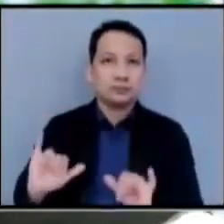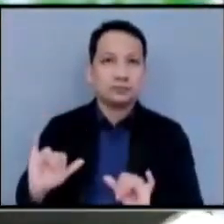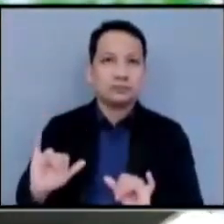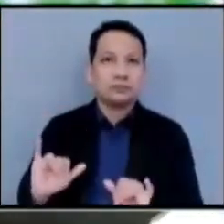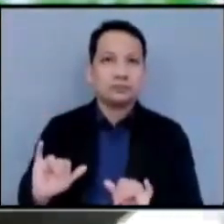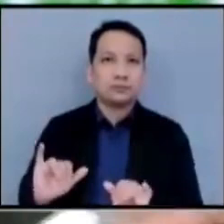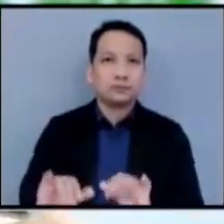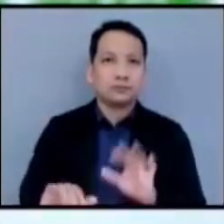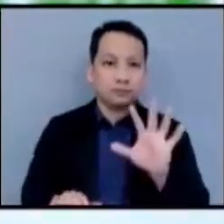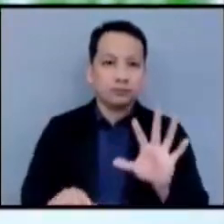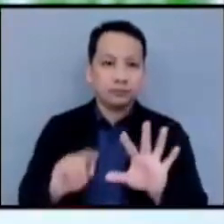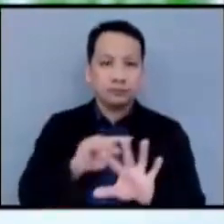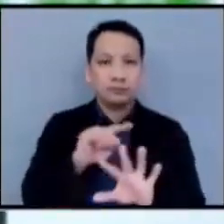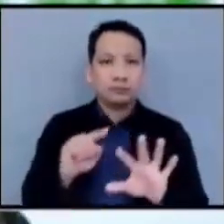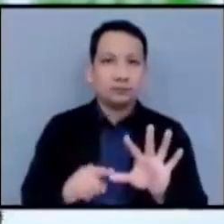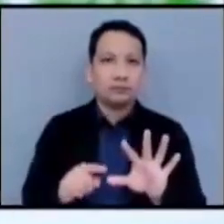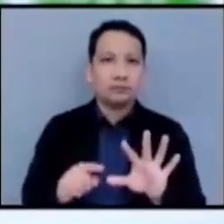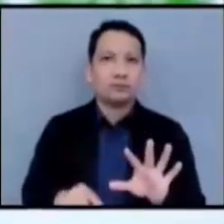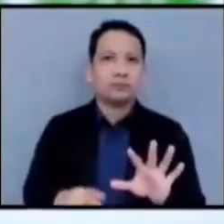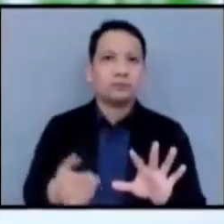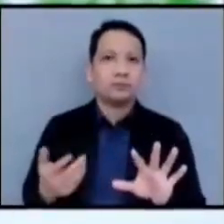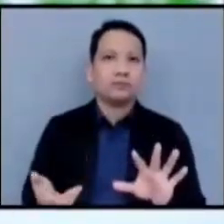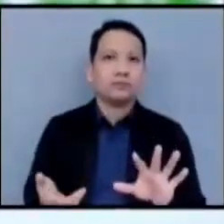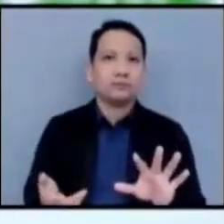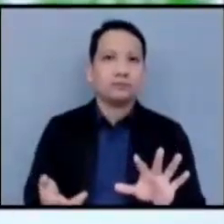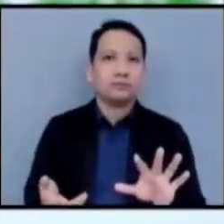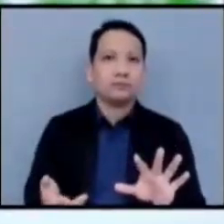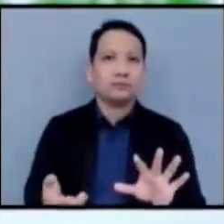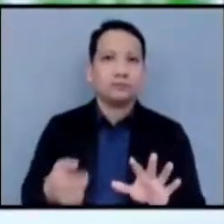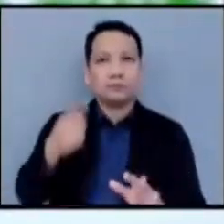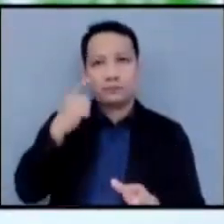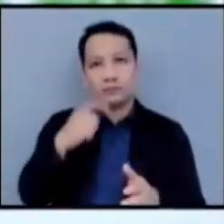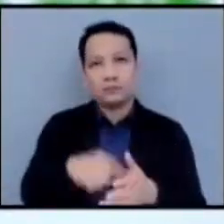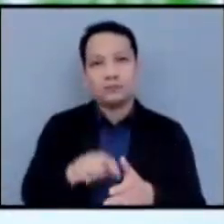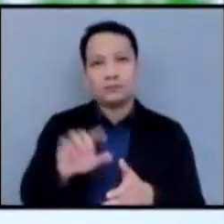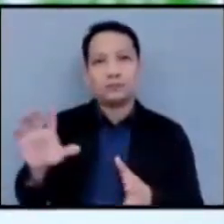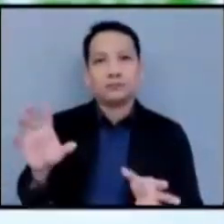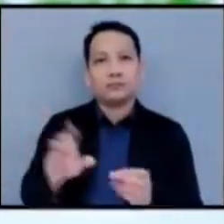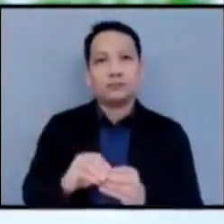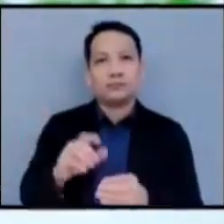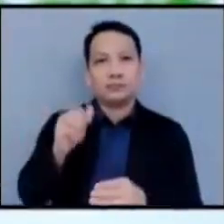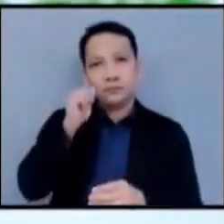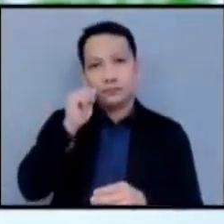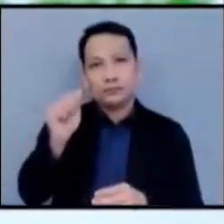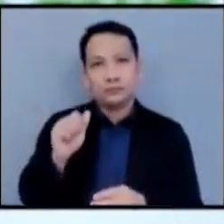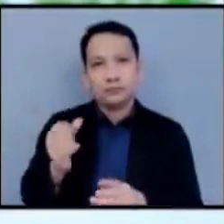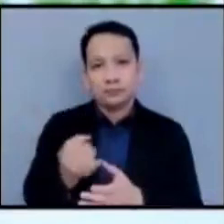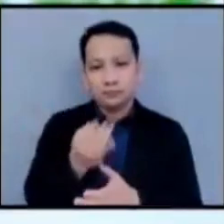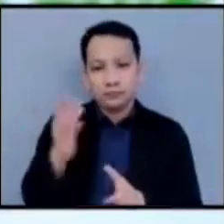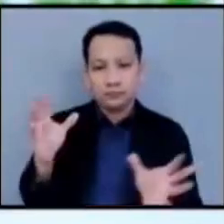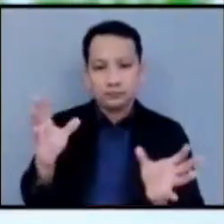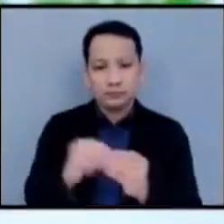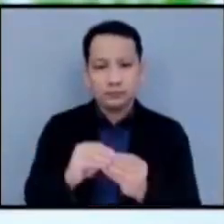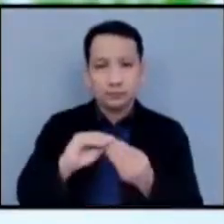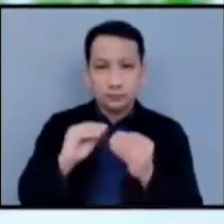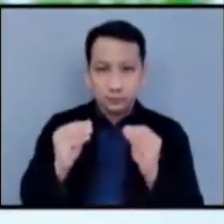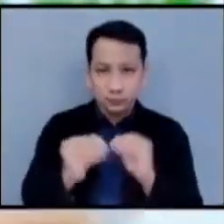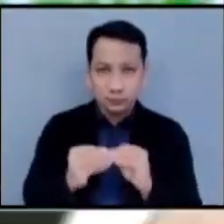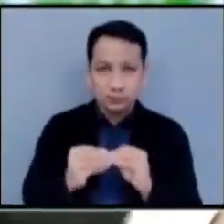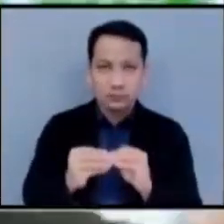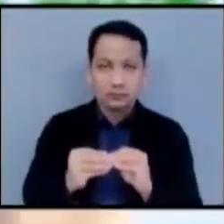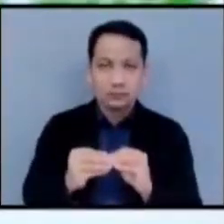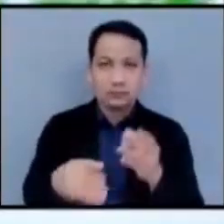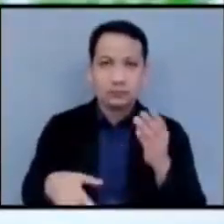5. Then, dapat alam ni Ana May Lamentillo na ilan yung total number of registered SIM